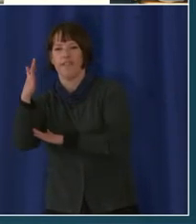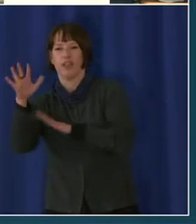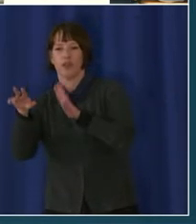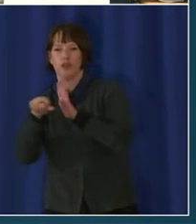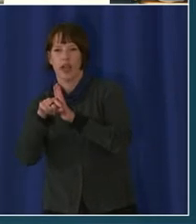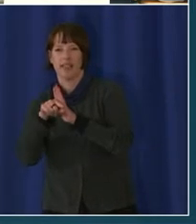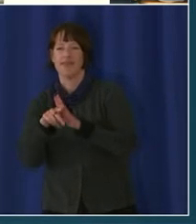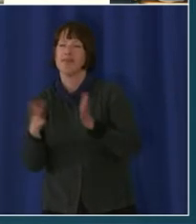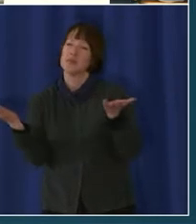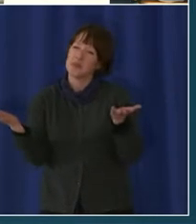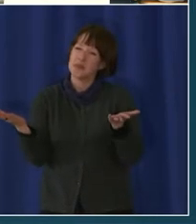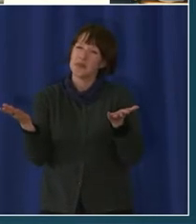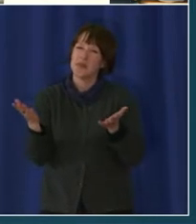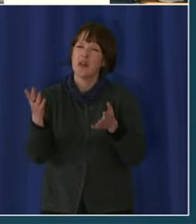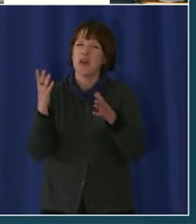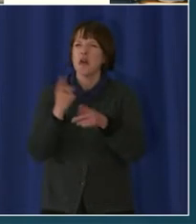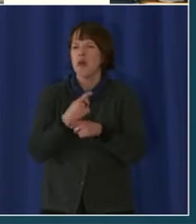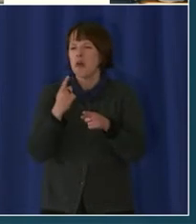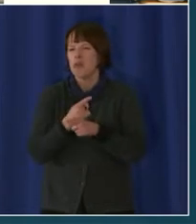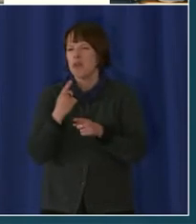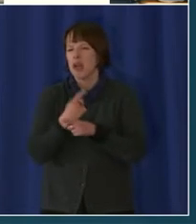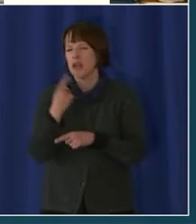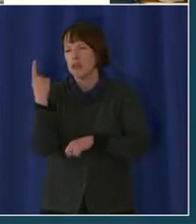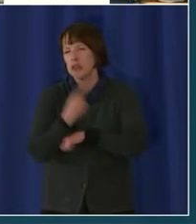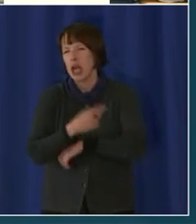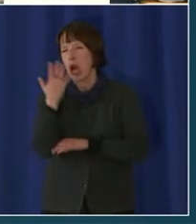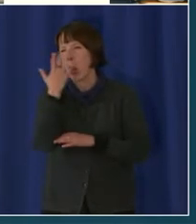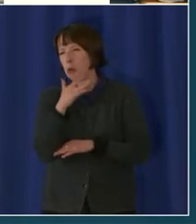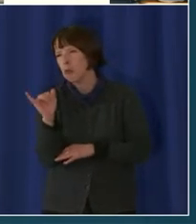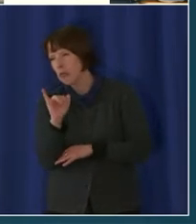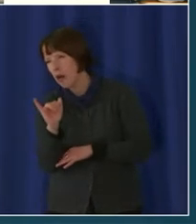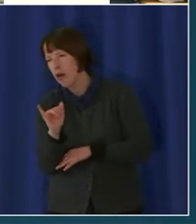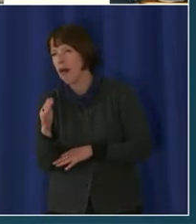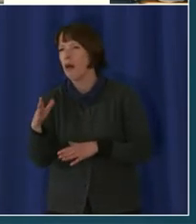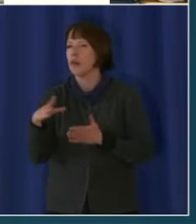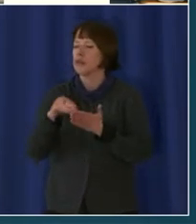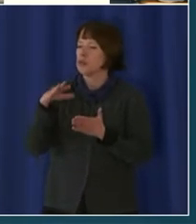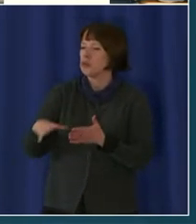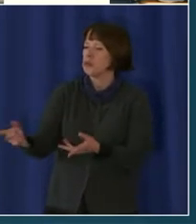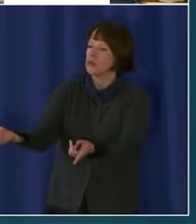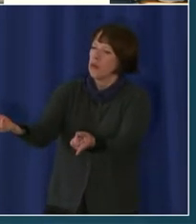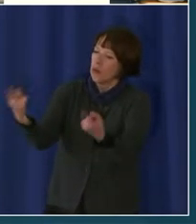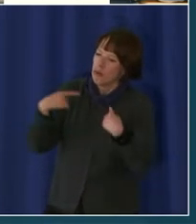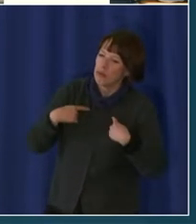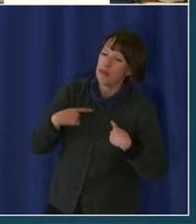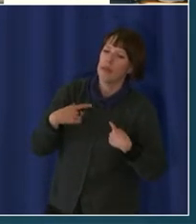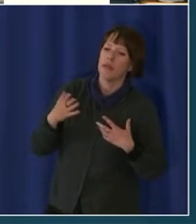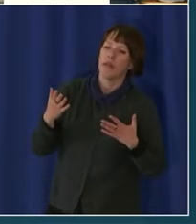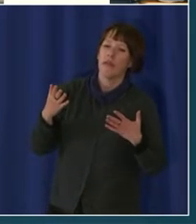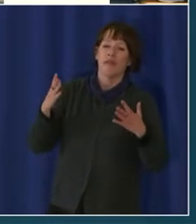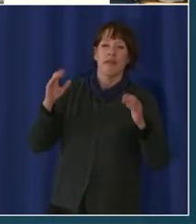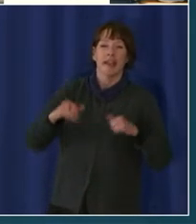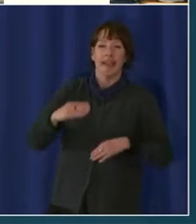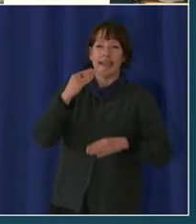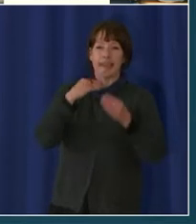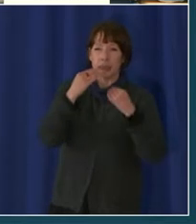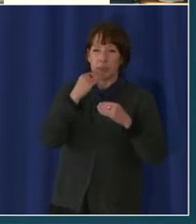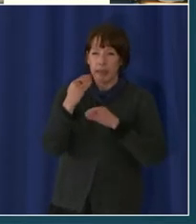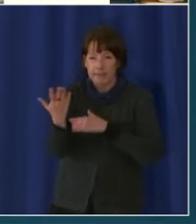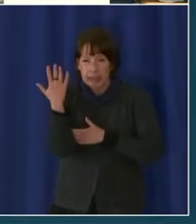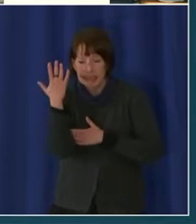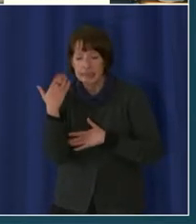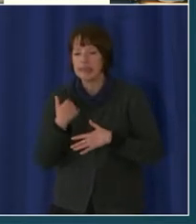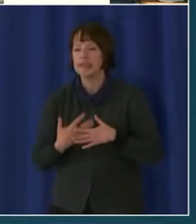typical day, we'll go into a little bit more detail in a moment, but students will come, they'll have an opportunity to eat breakfast, do